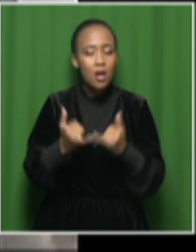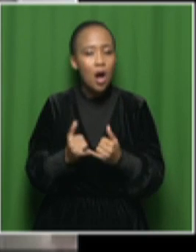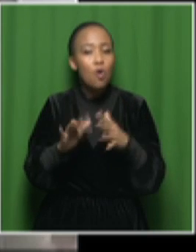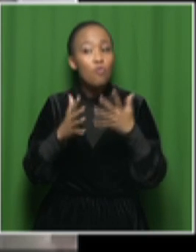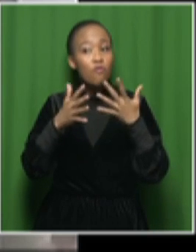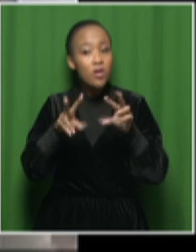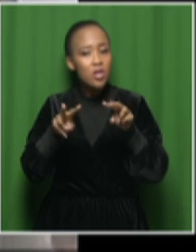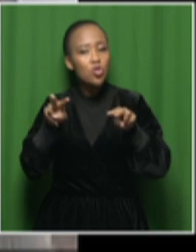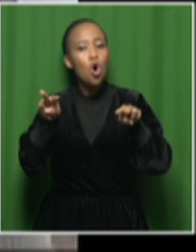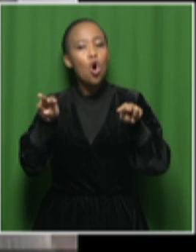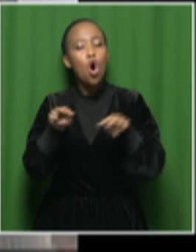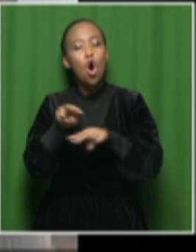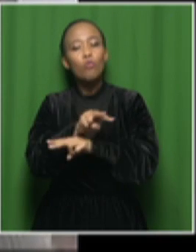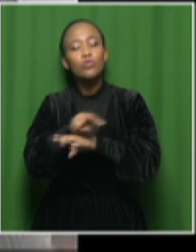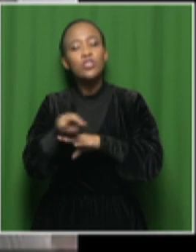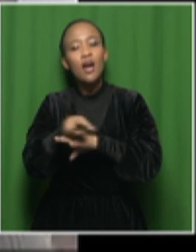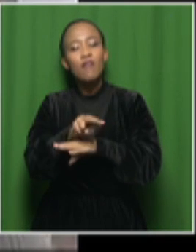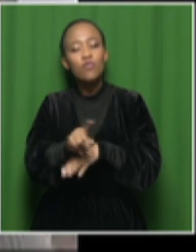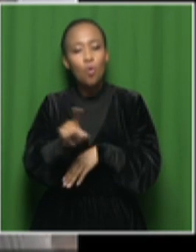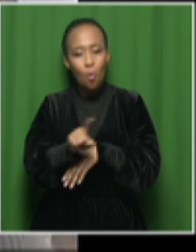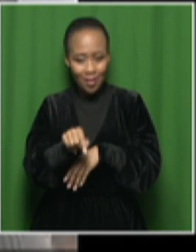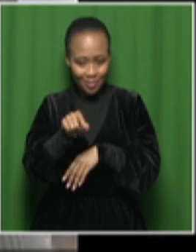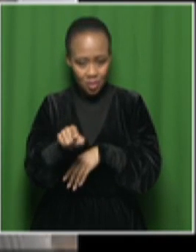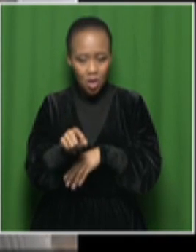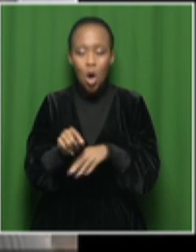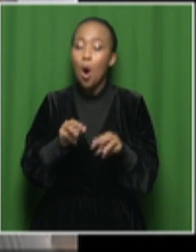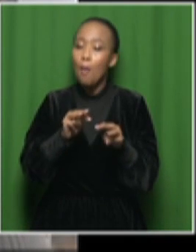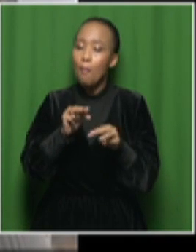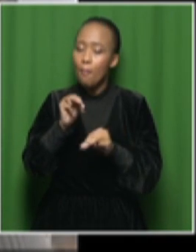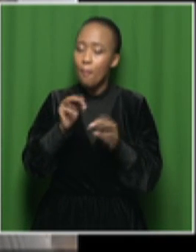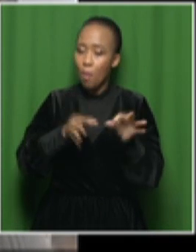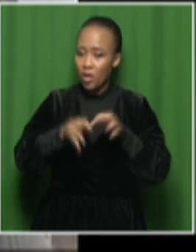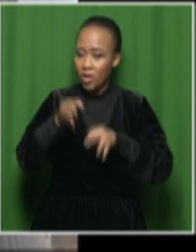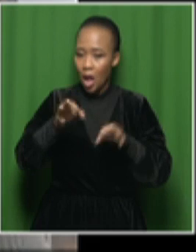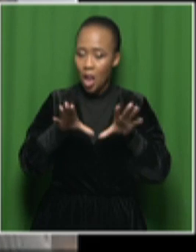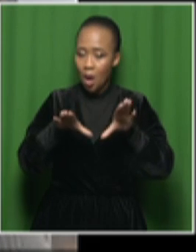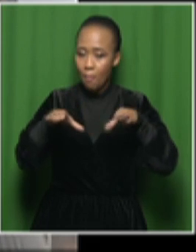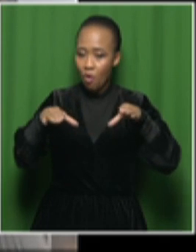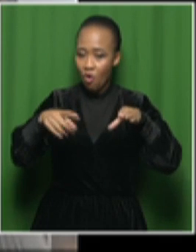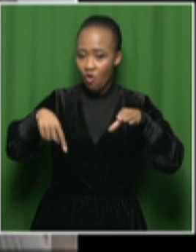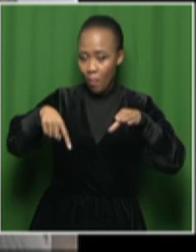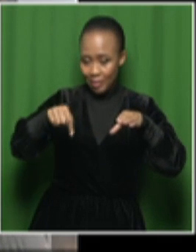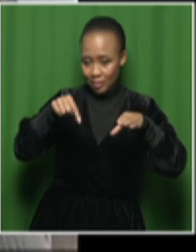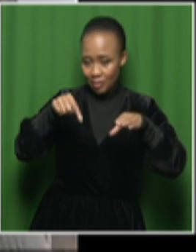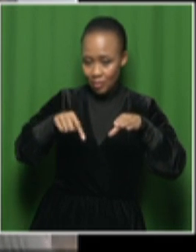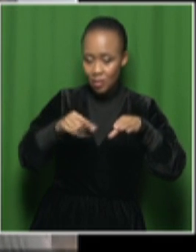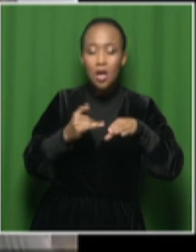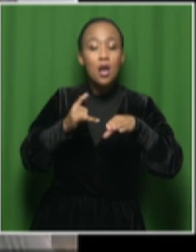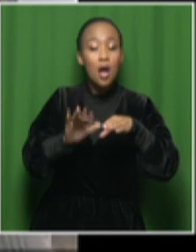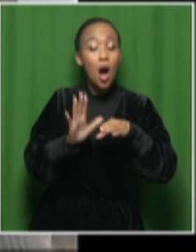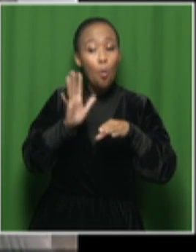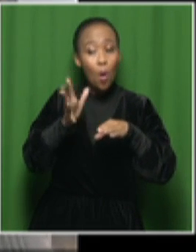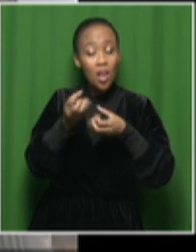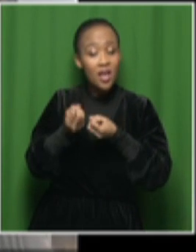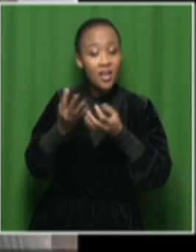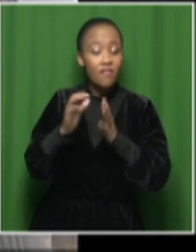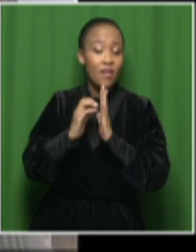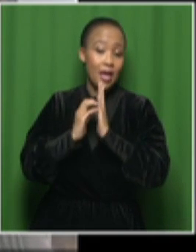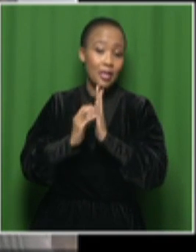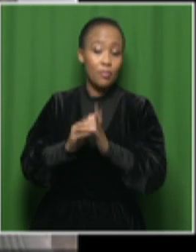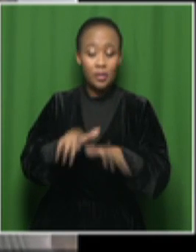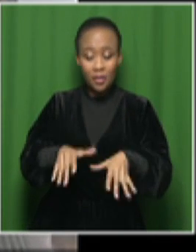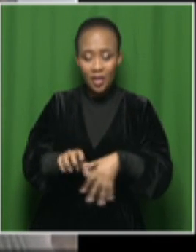that a populist political movement can be either right-wing or left-wing. As an example, it's very interesting in South